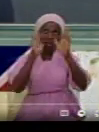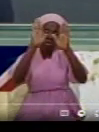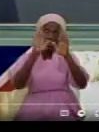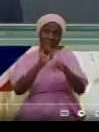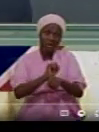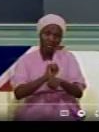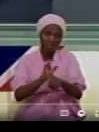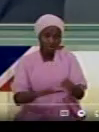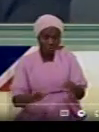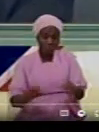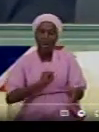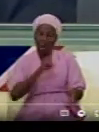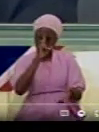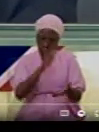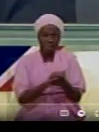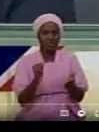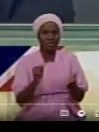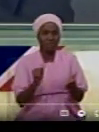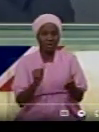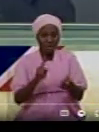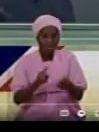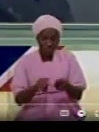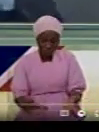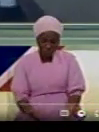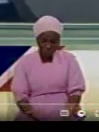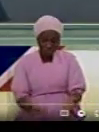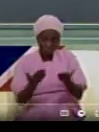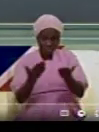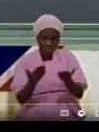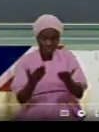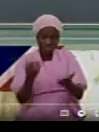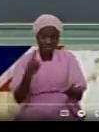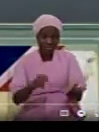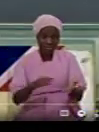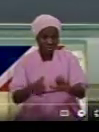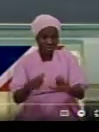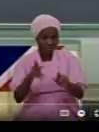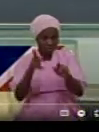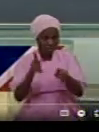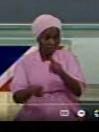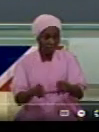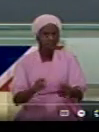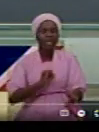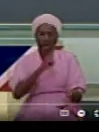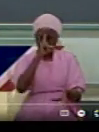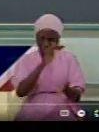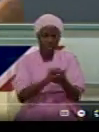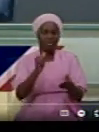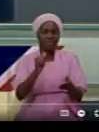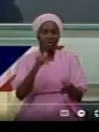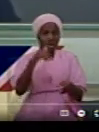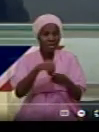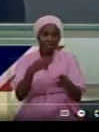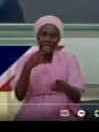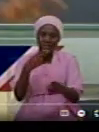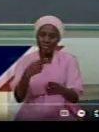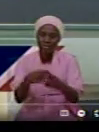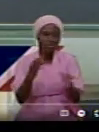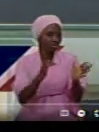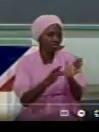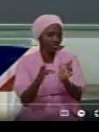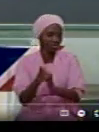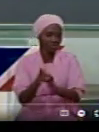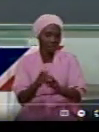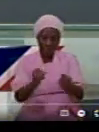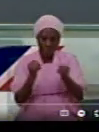believe. Raising the dead, I believe. In the name of Jesus, the power in the name of Jesus, that's what